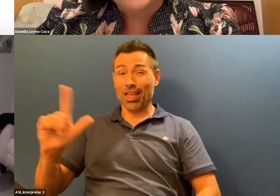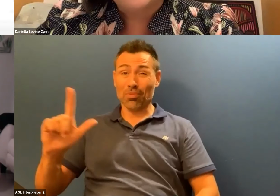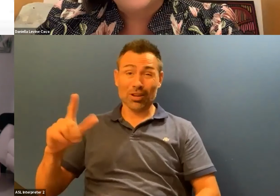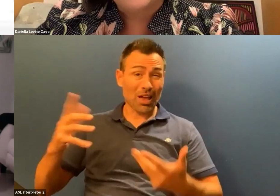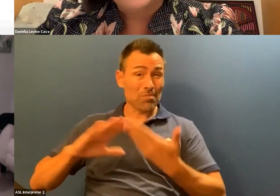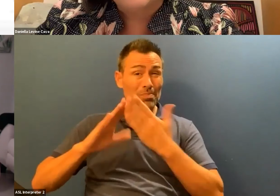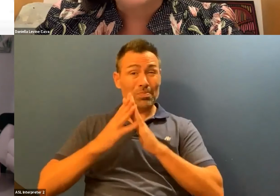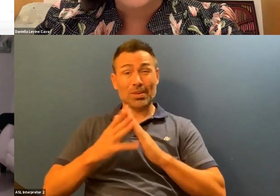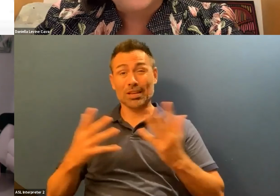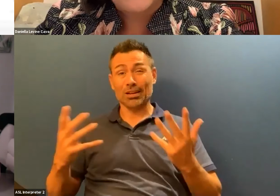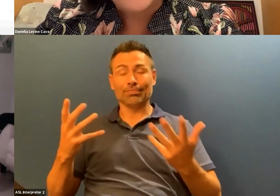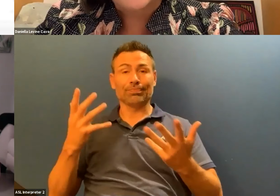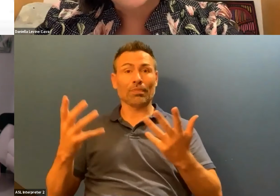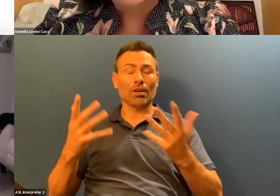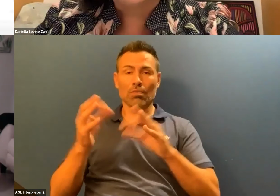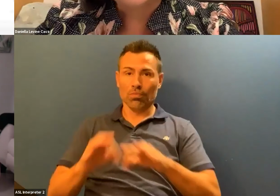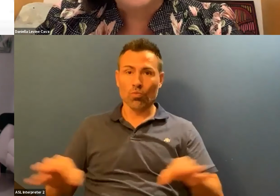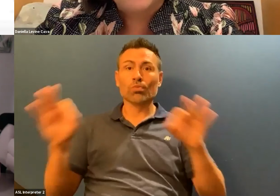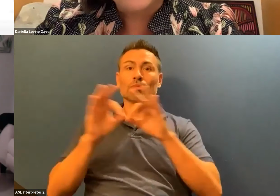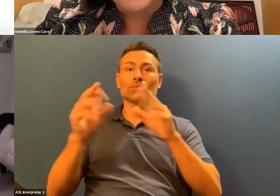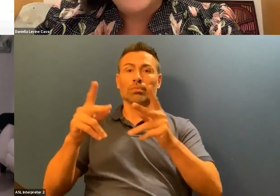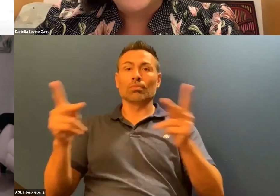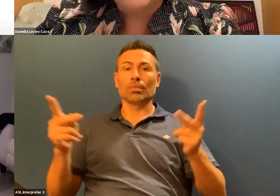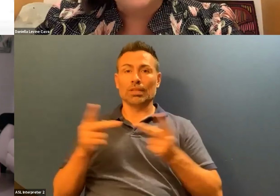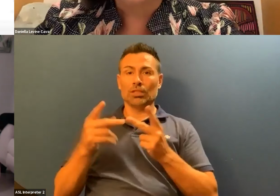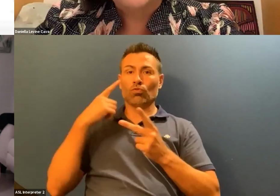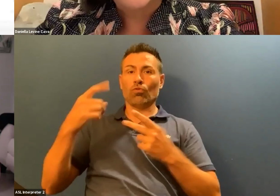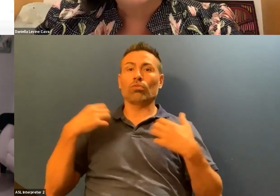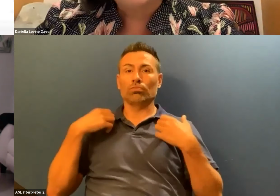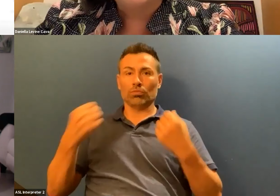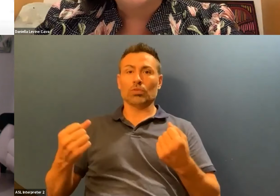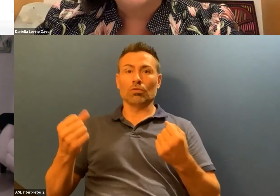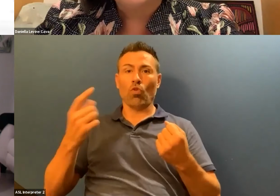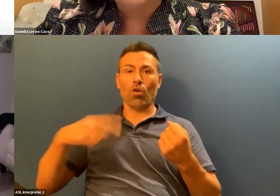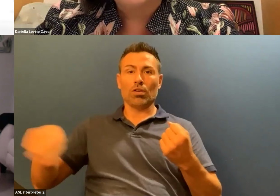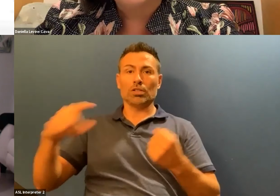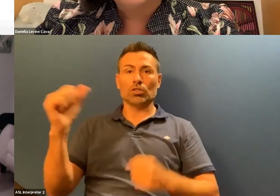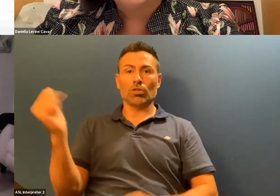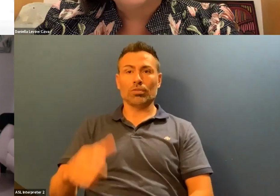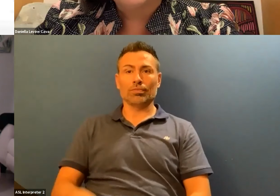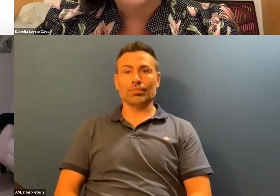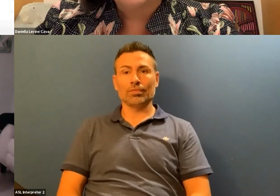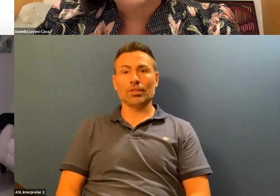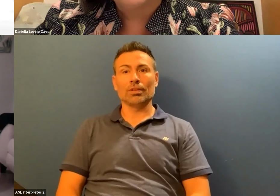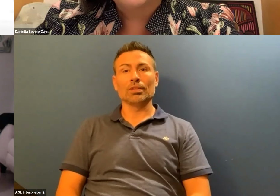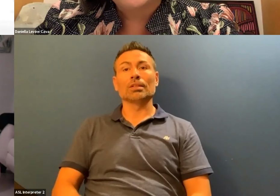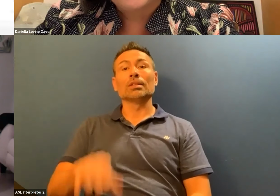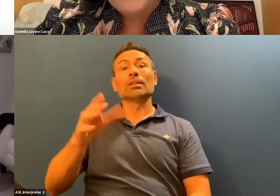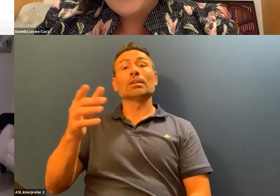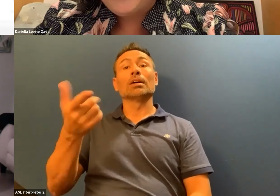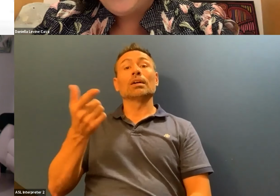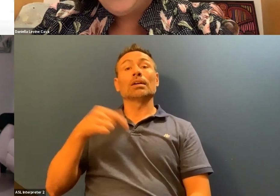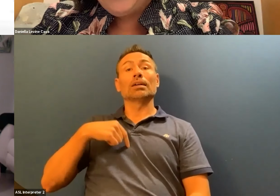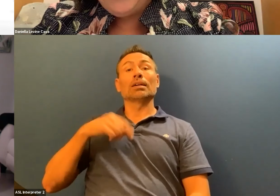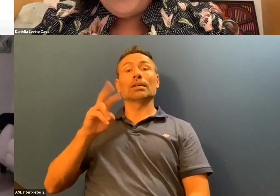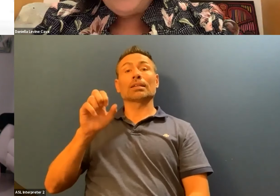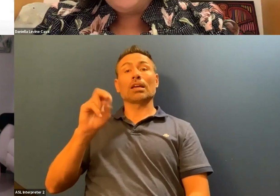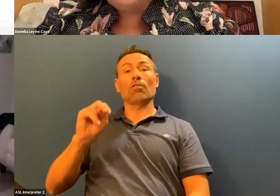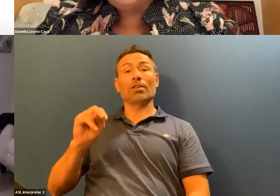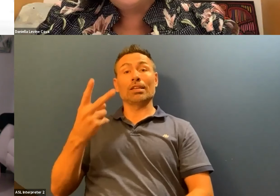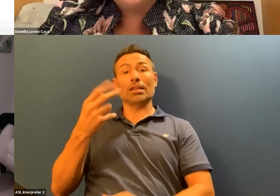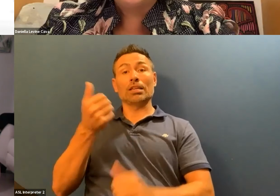obviously the important places to recover for all of us. Now for the closing statements. You have exactly 2 minutes.